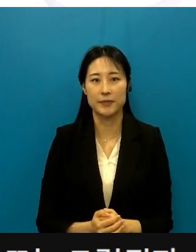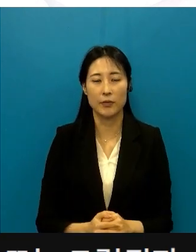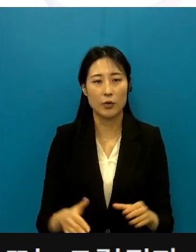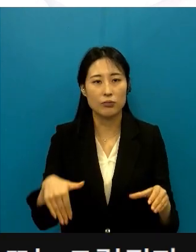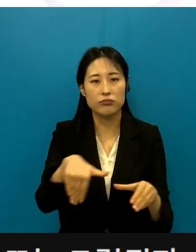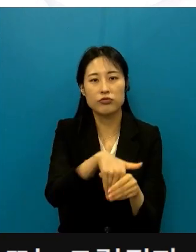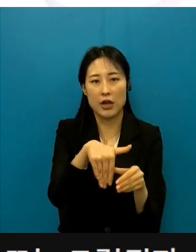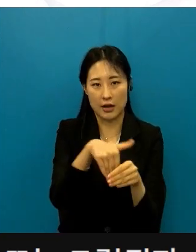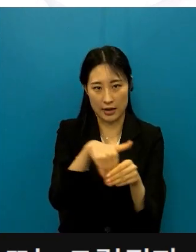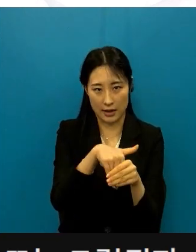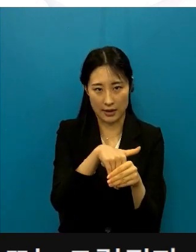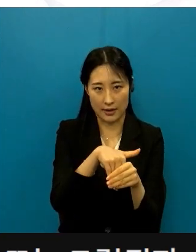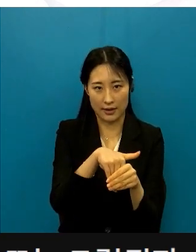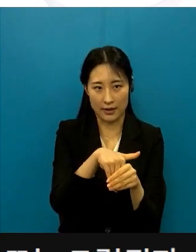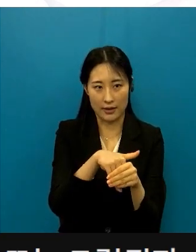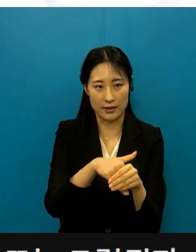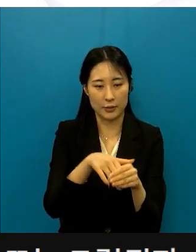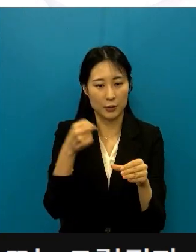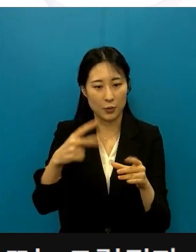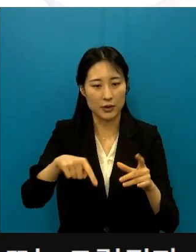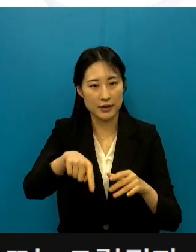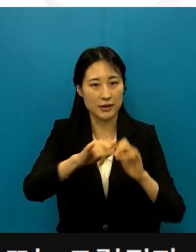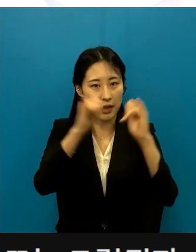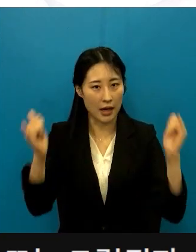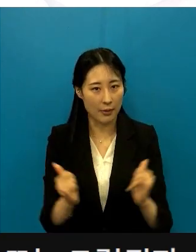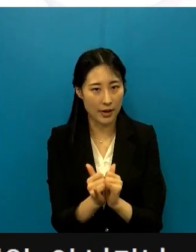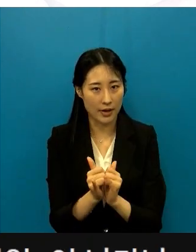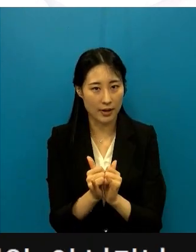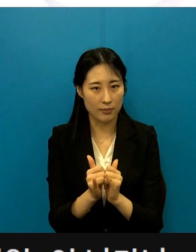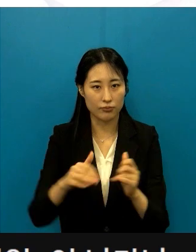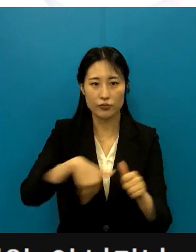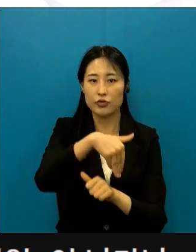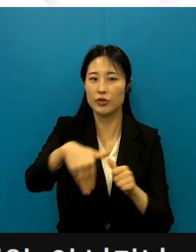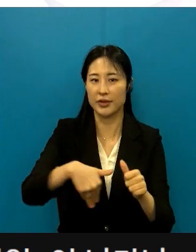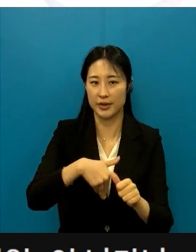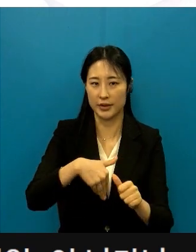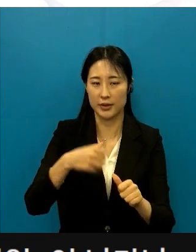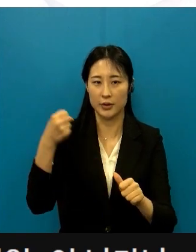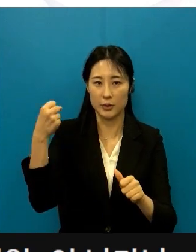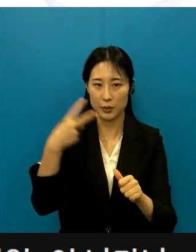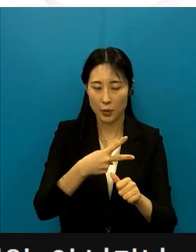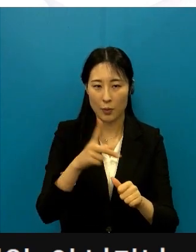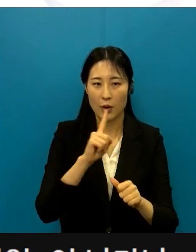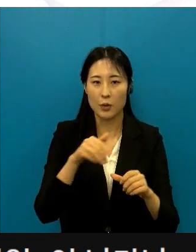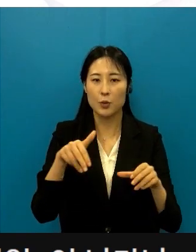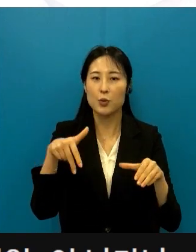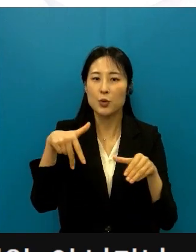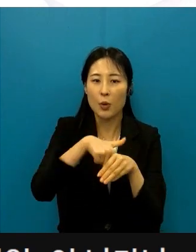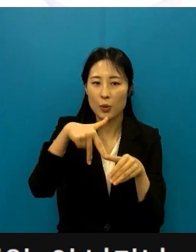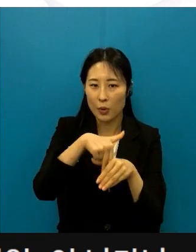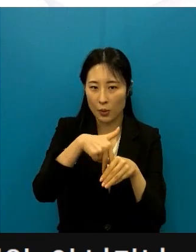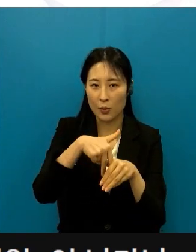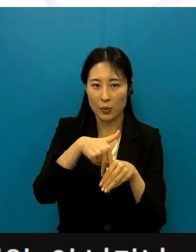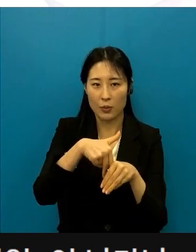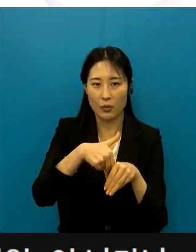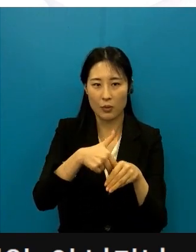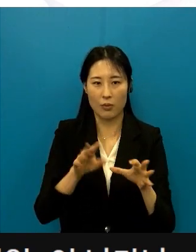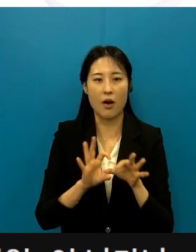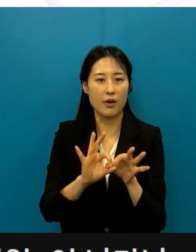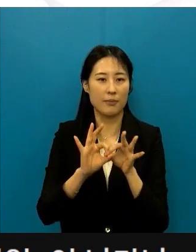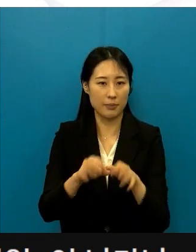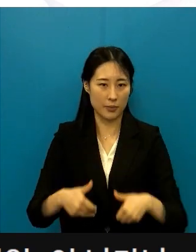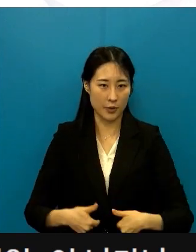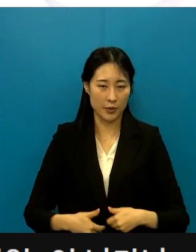society, the religious background, there are a lot of factors that come into it. And while some have been